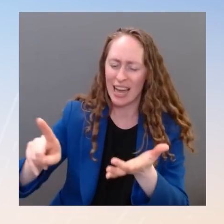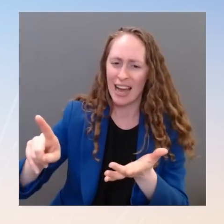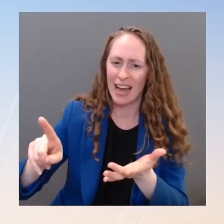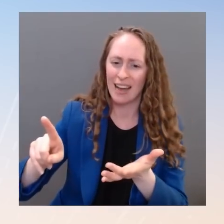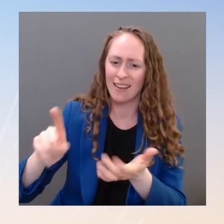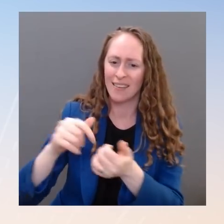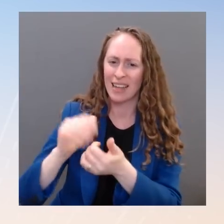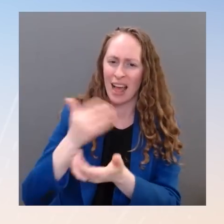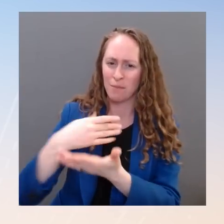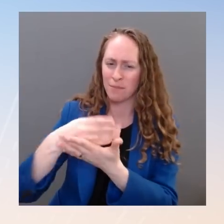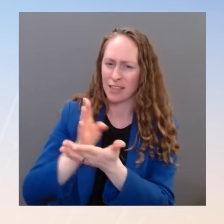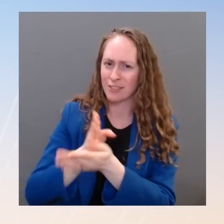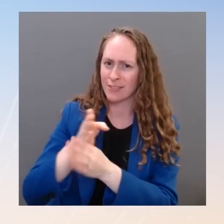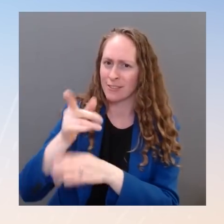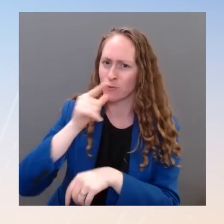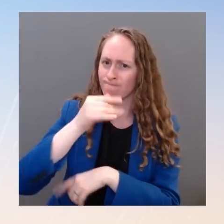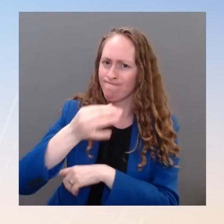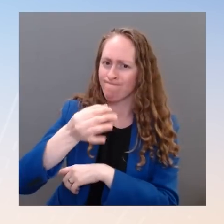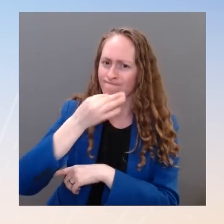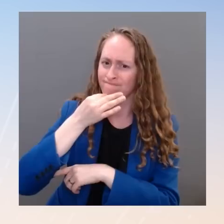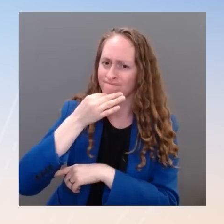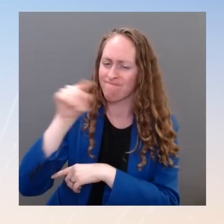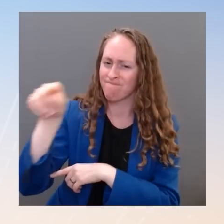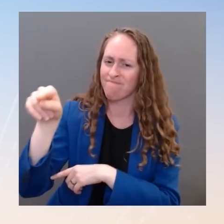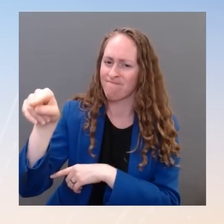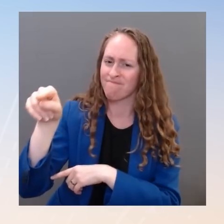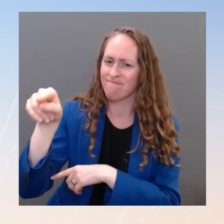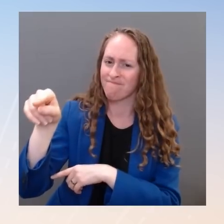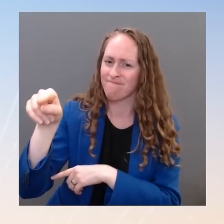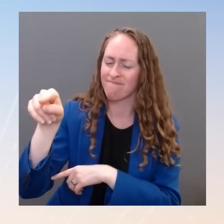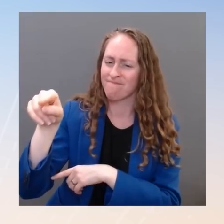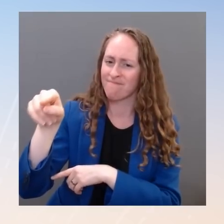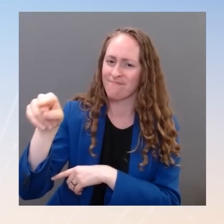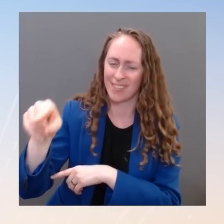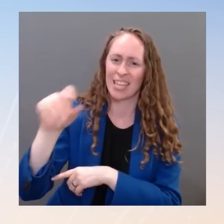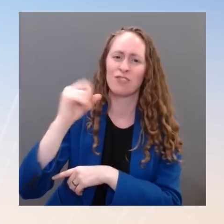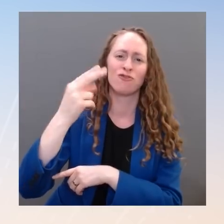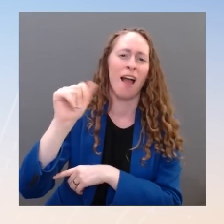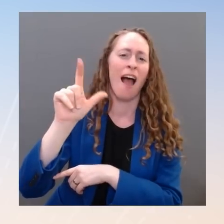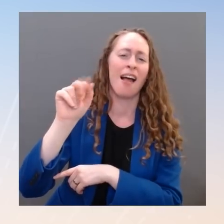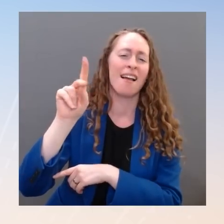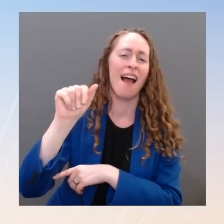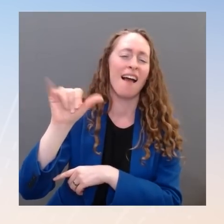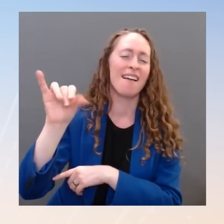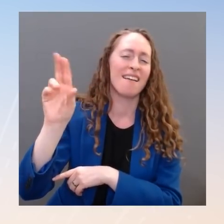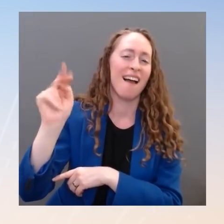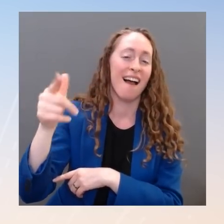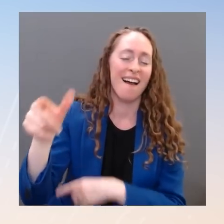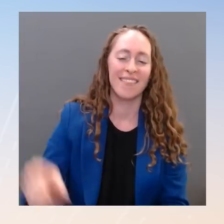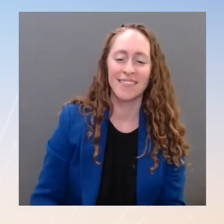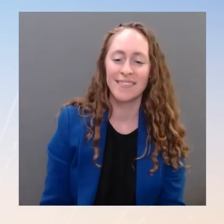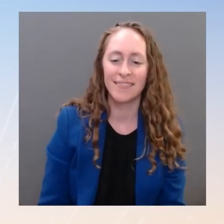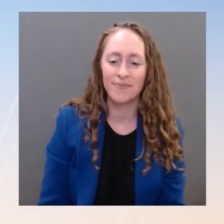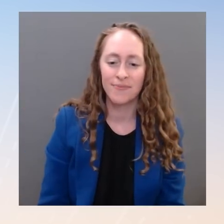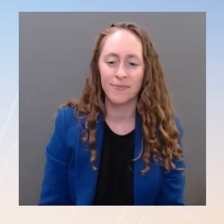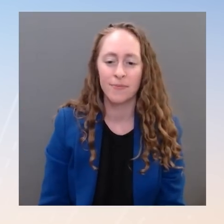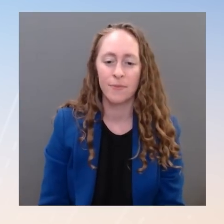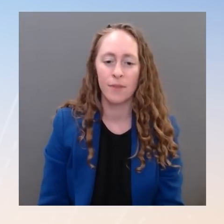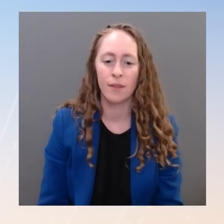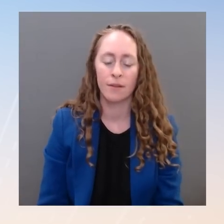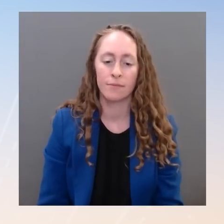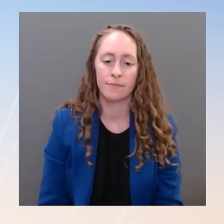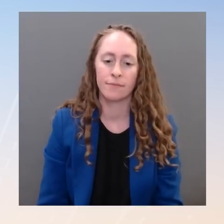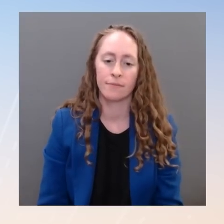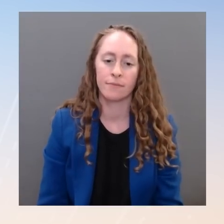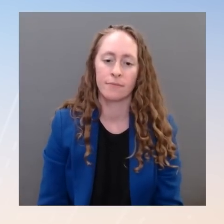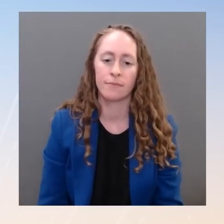so I will check with her and get back to you. Last question I was going to ask is, isn't the administration's policy to continue to provide essentially an unlimited amount of